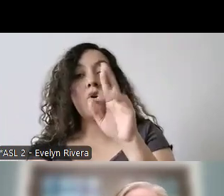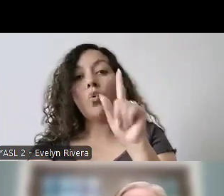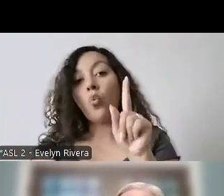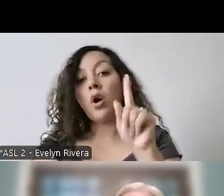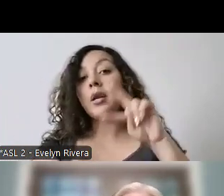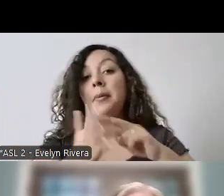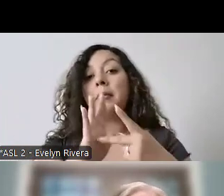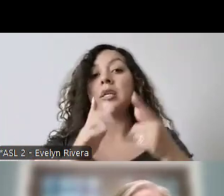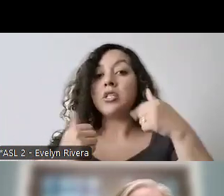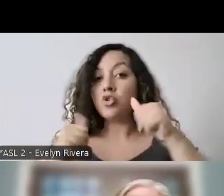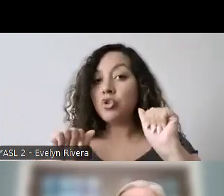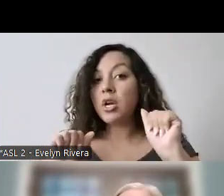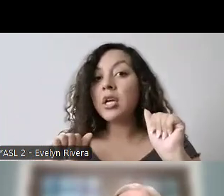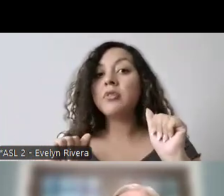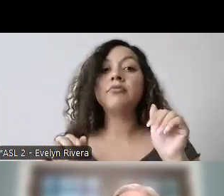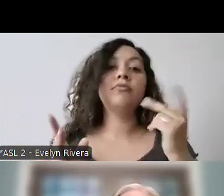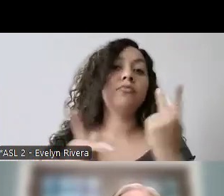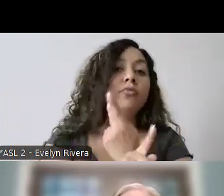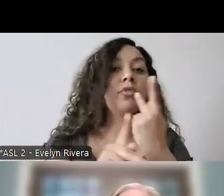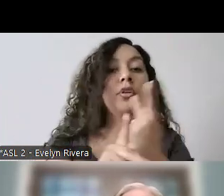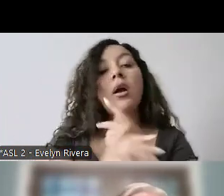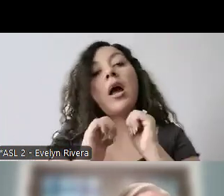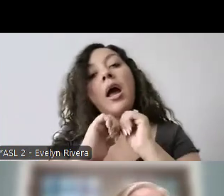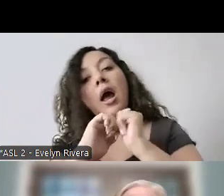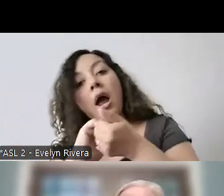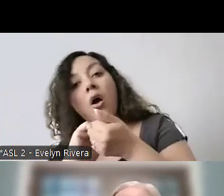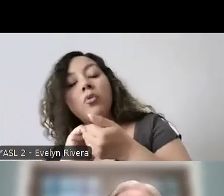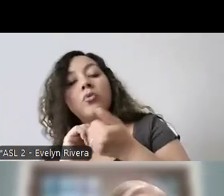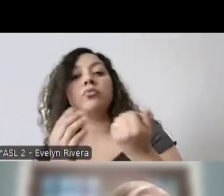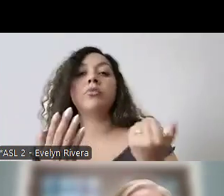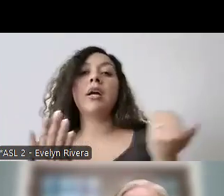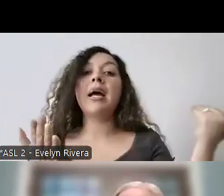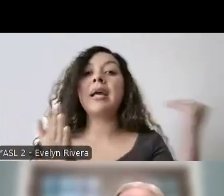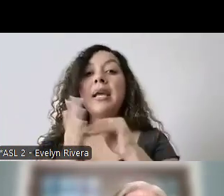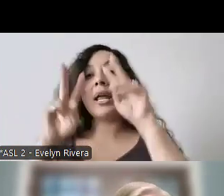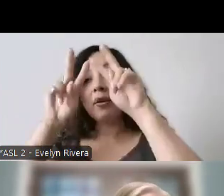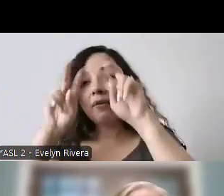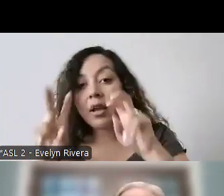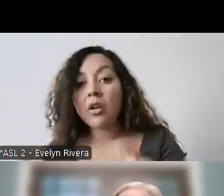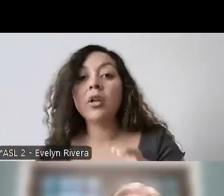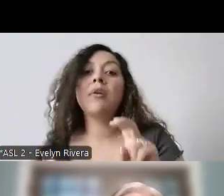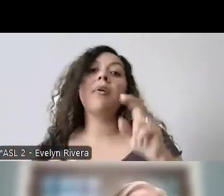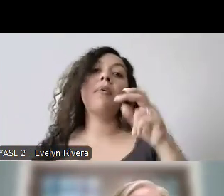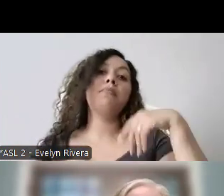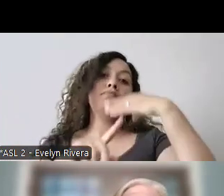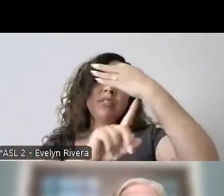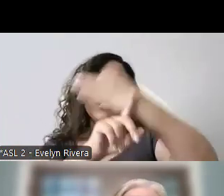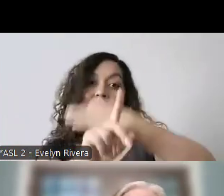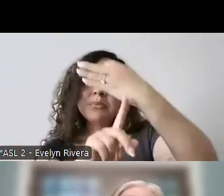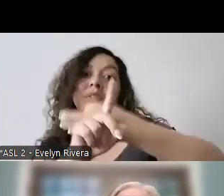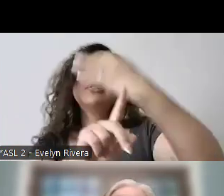around trying to streamline the reevaluation process that has to happen every 6 months now, all